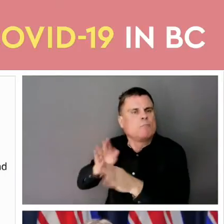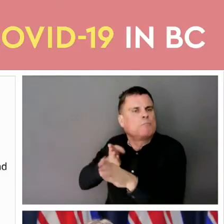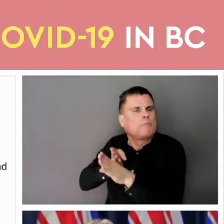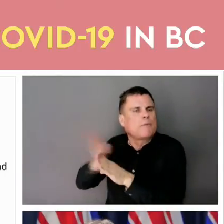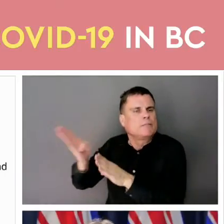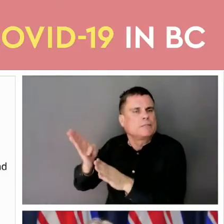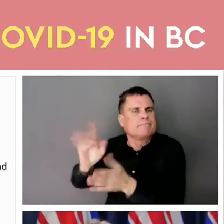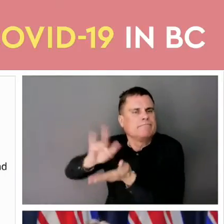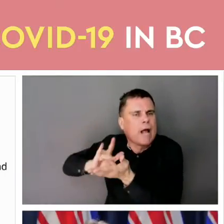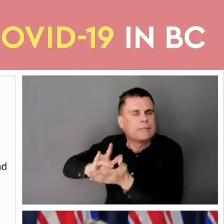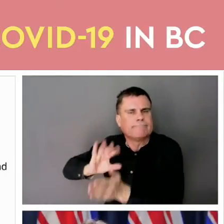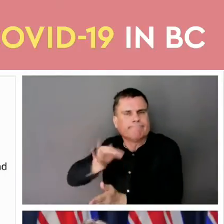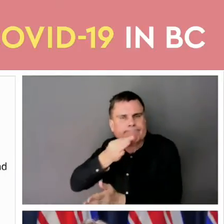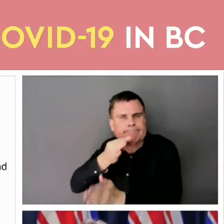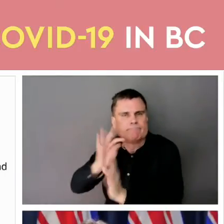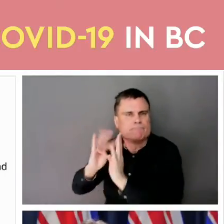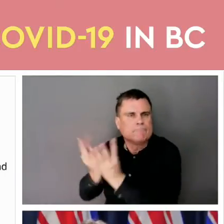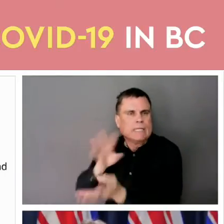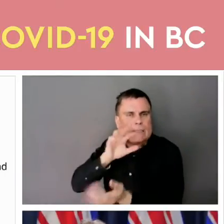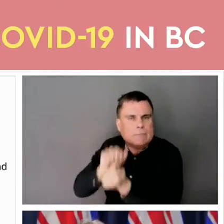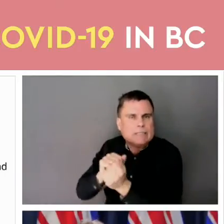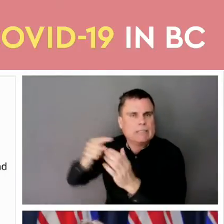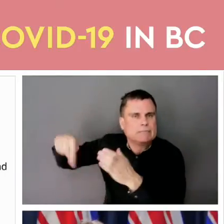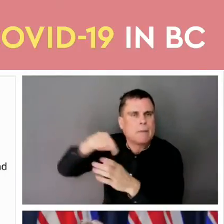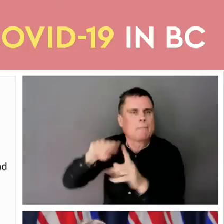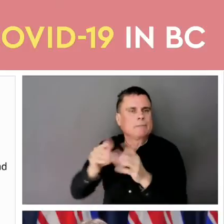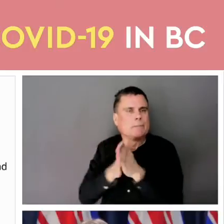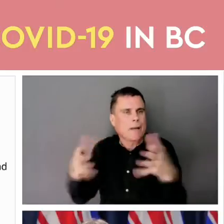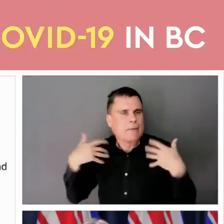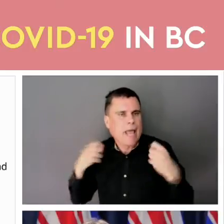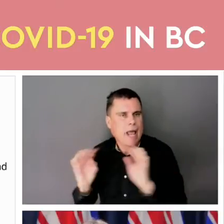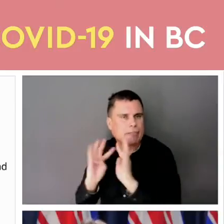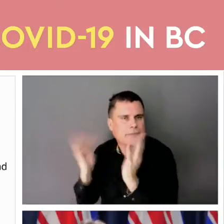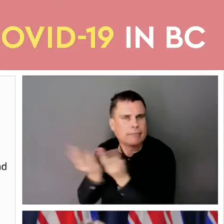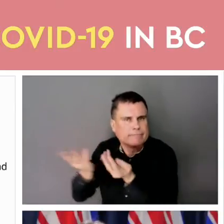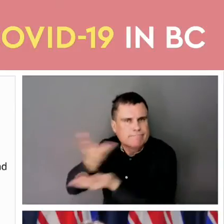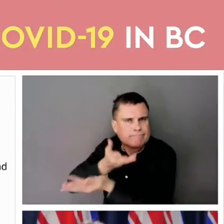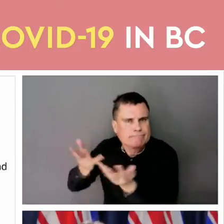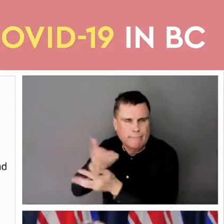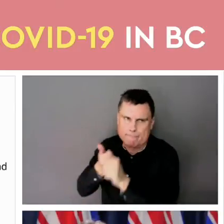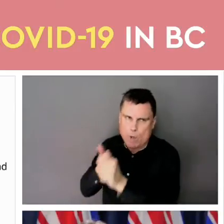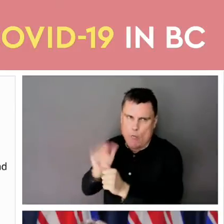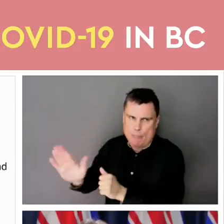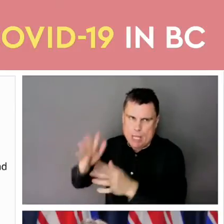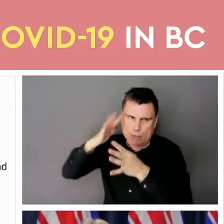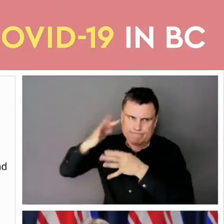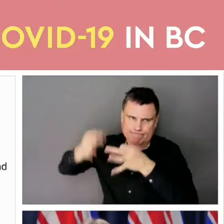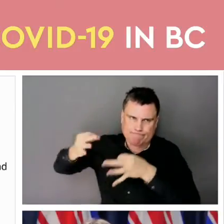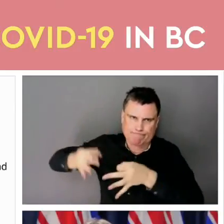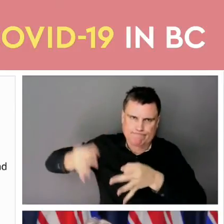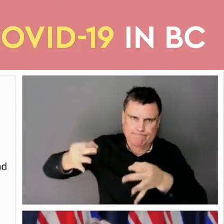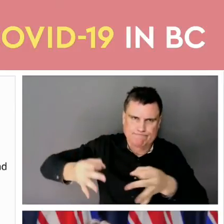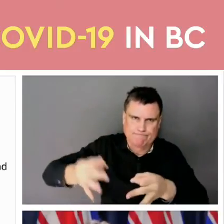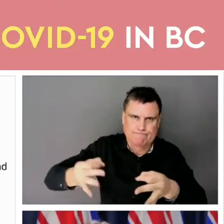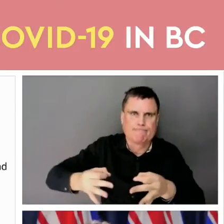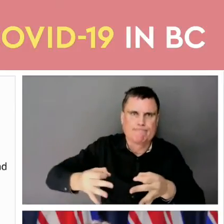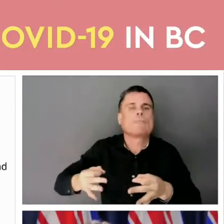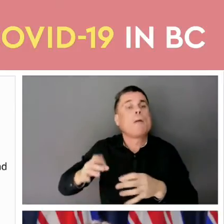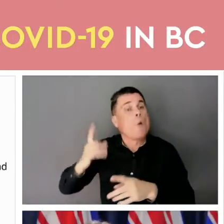based primarily on age and focused on protecting people most susceptible to severe illness and death from COVID.